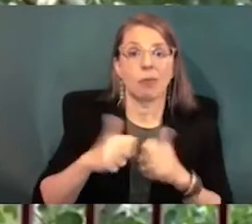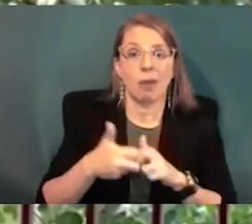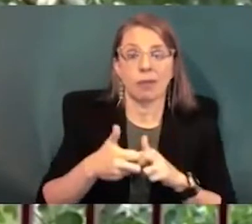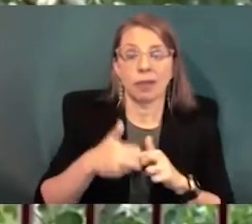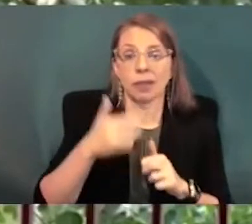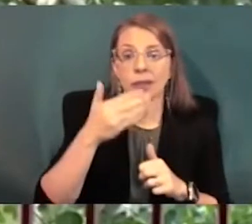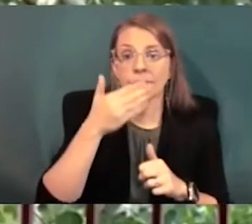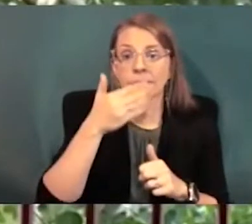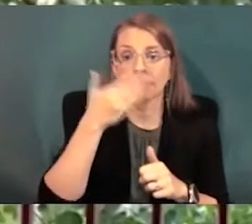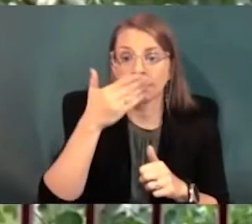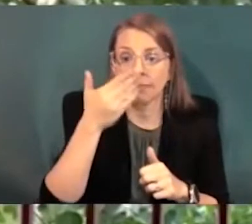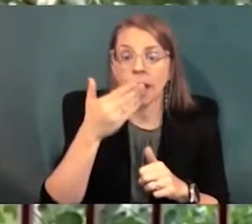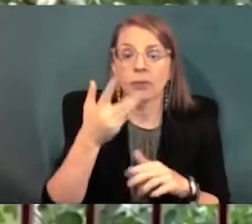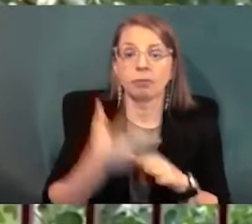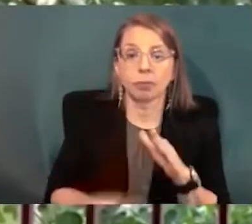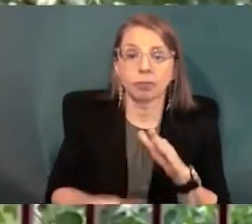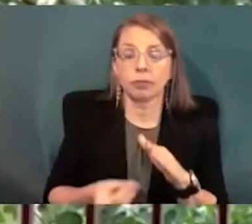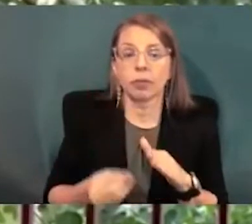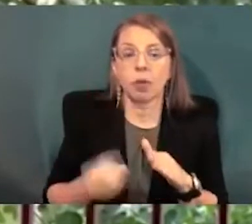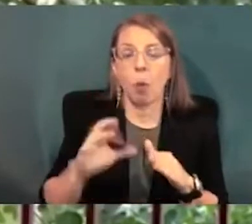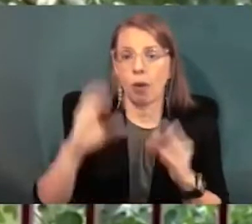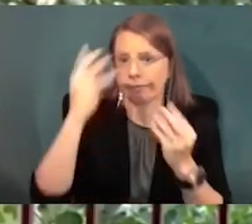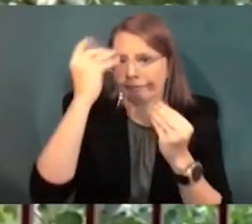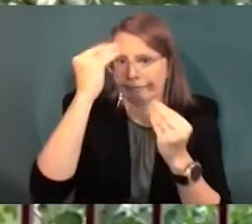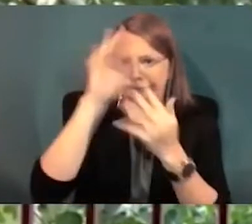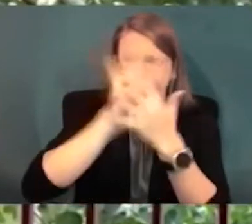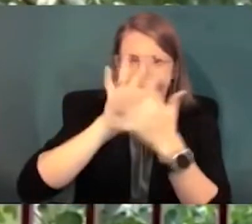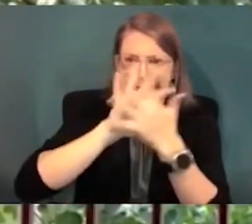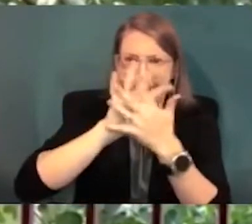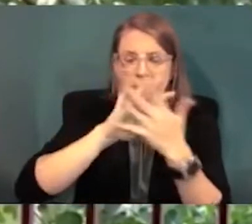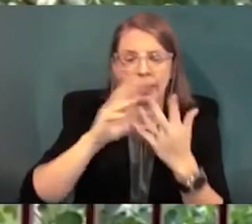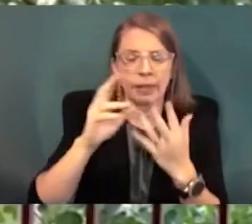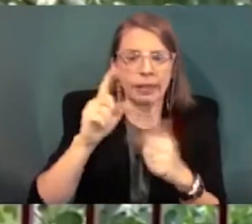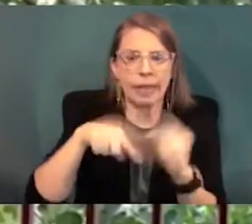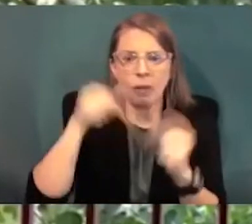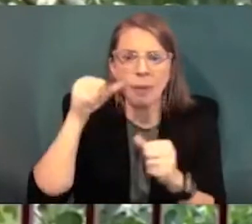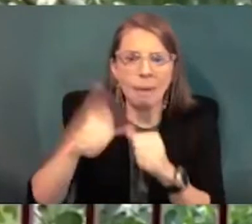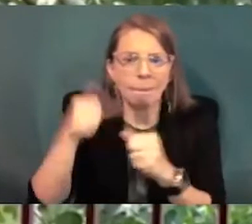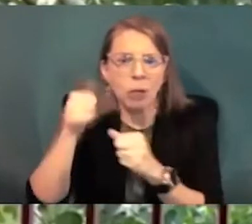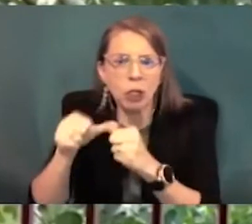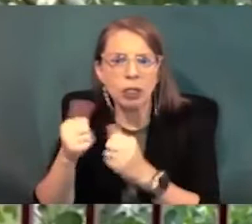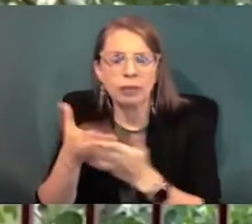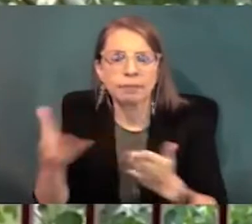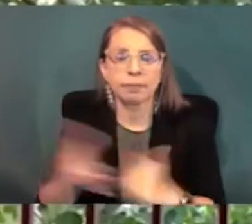smell, impaired thinking, memory problems. So it affects